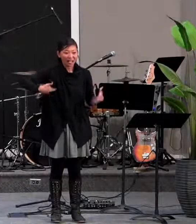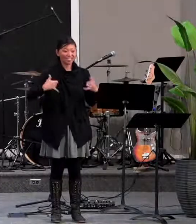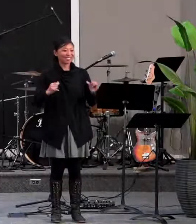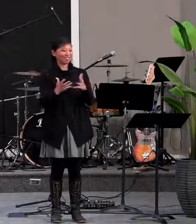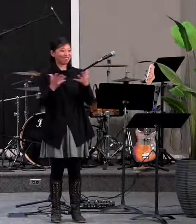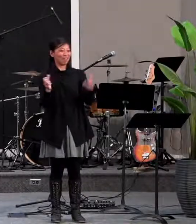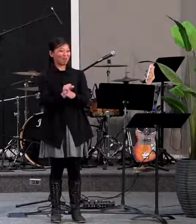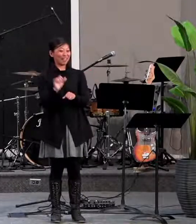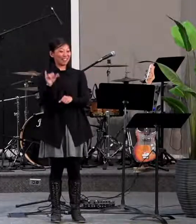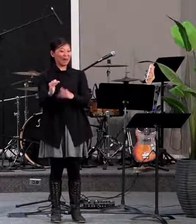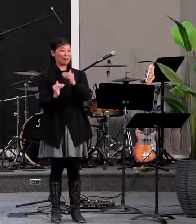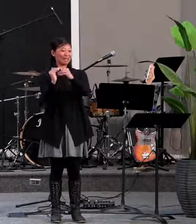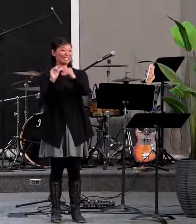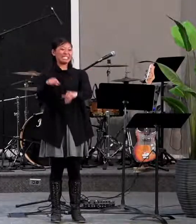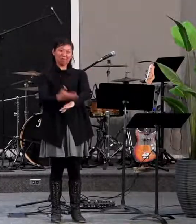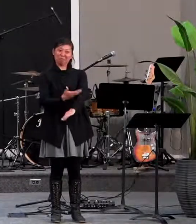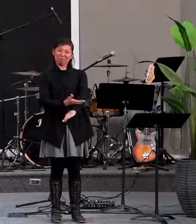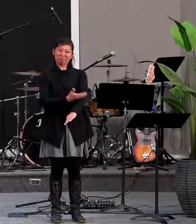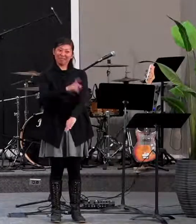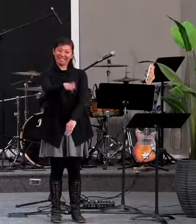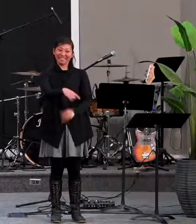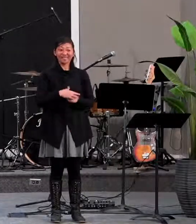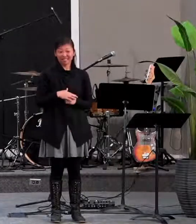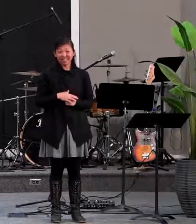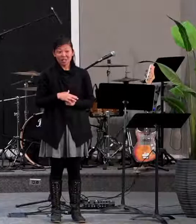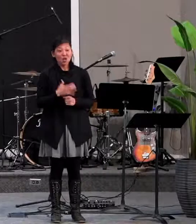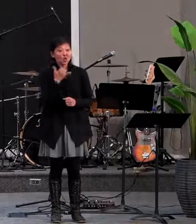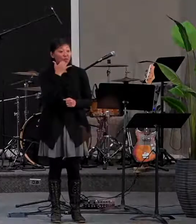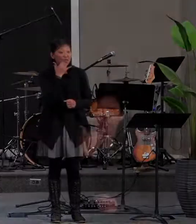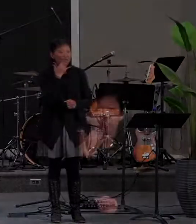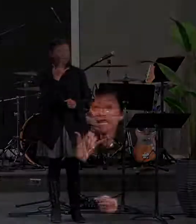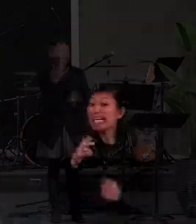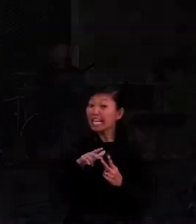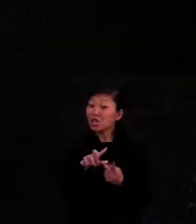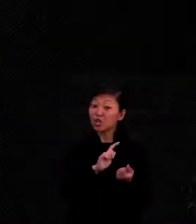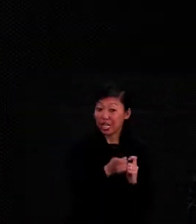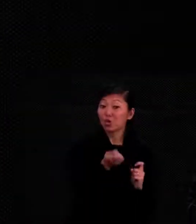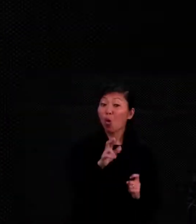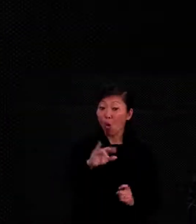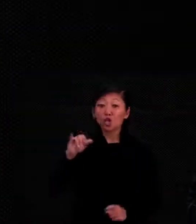work to do. Change your cell phone number now, or Josh will